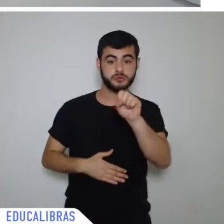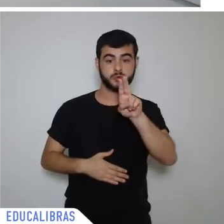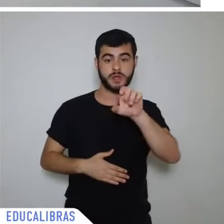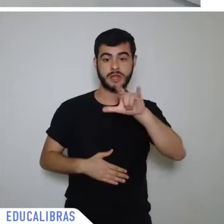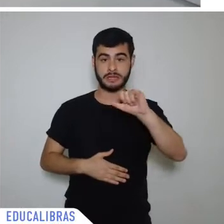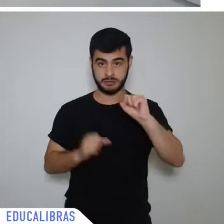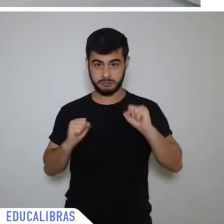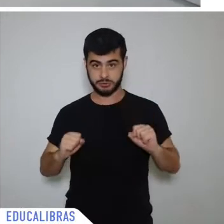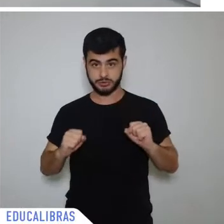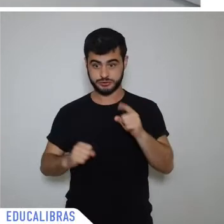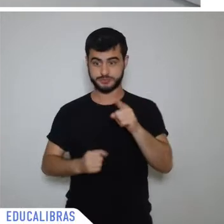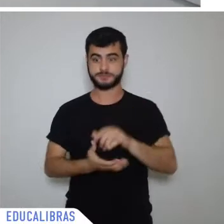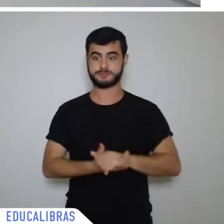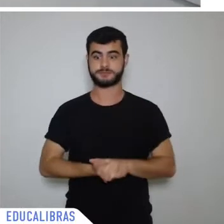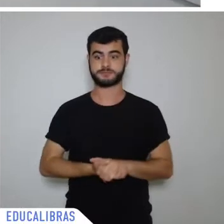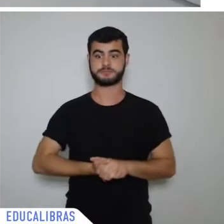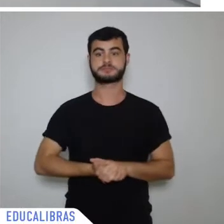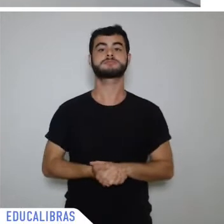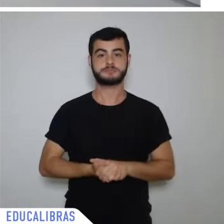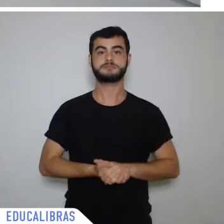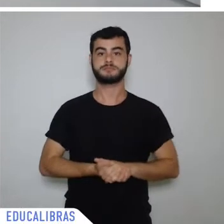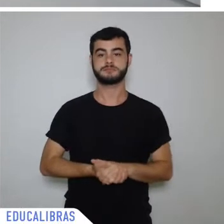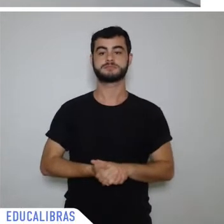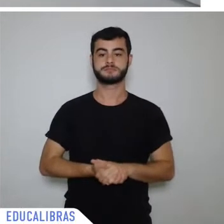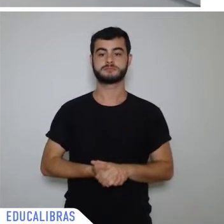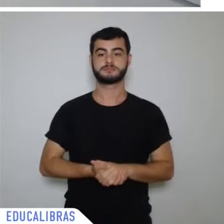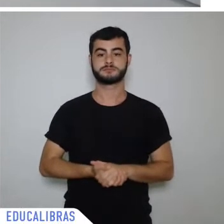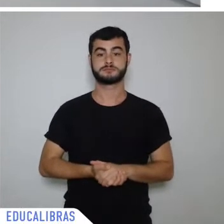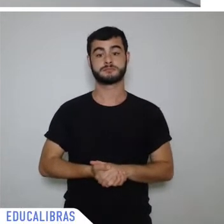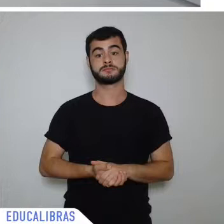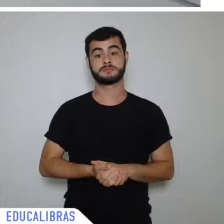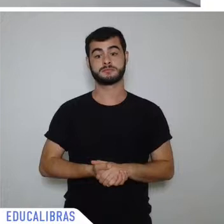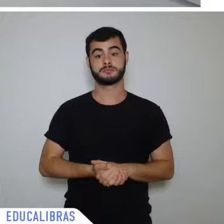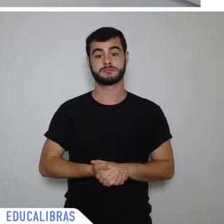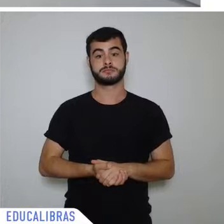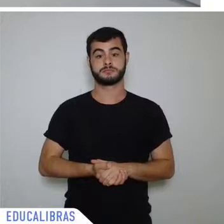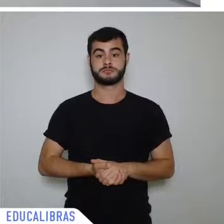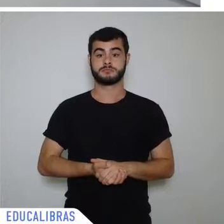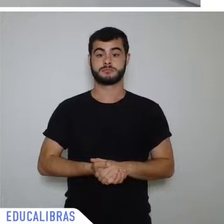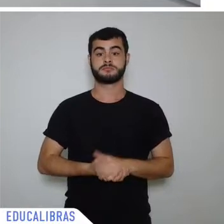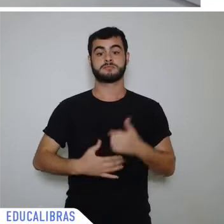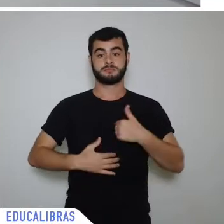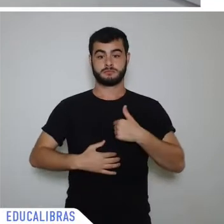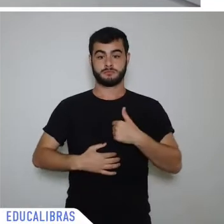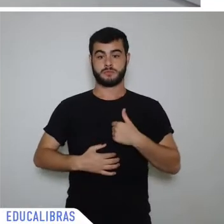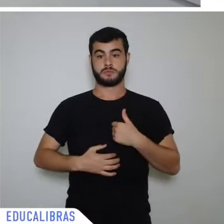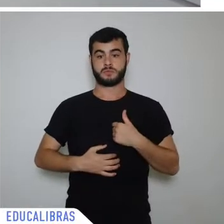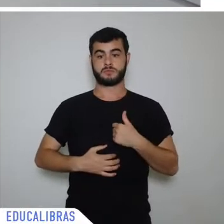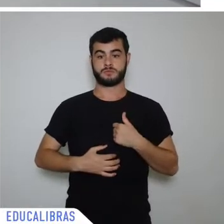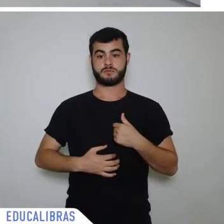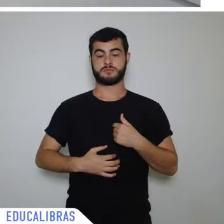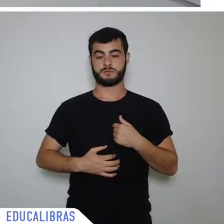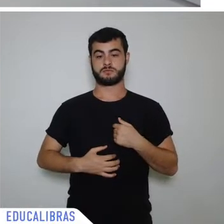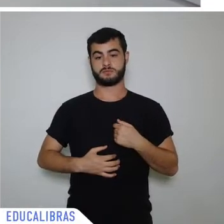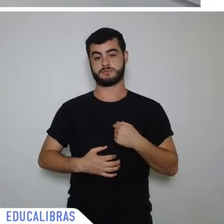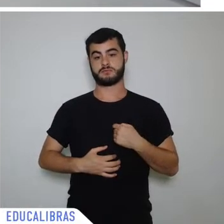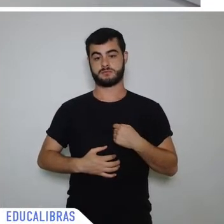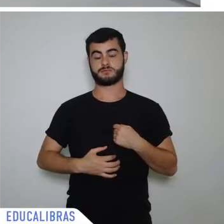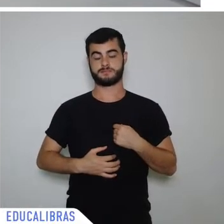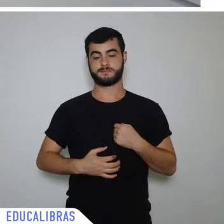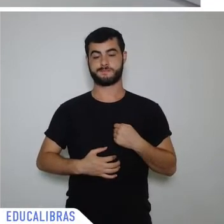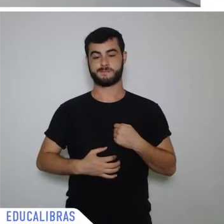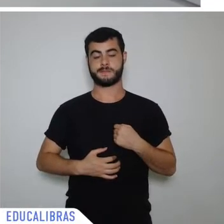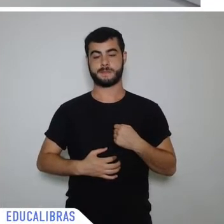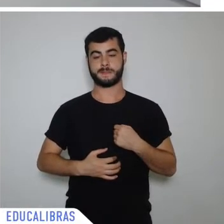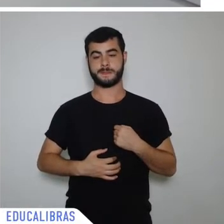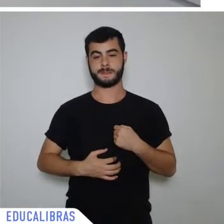you again now. Okay. Look, I'm going to use